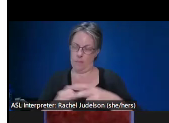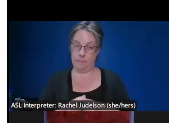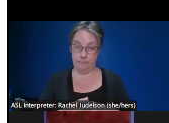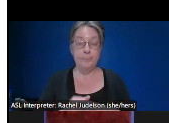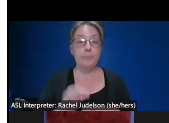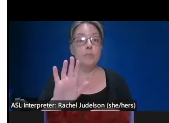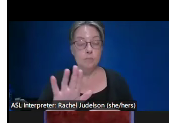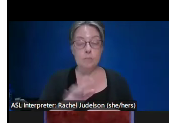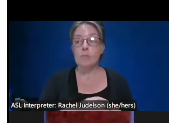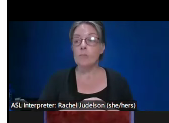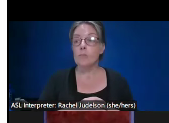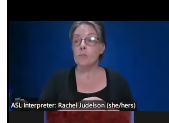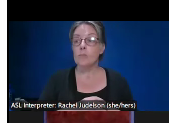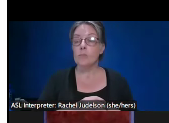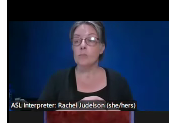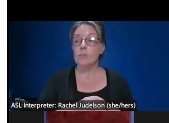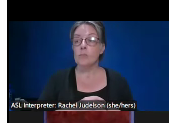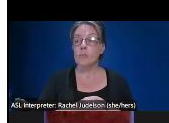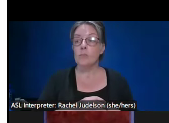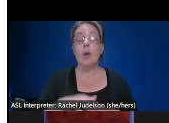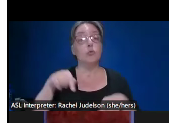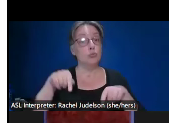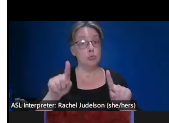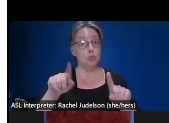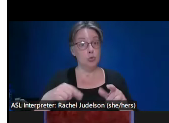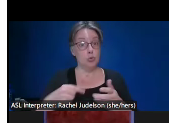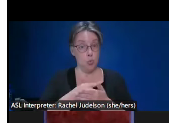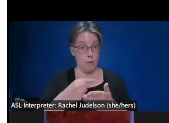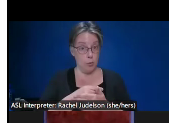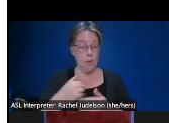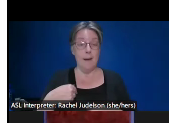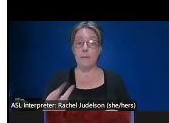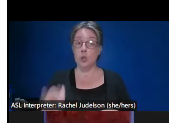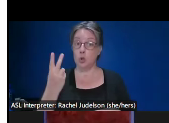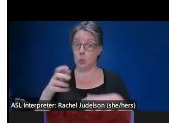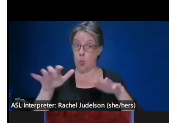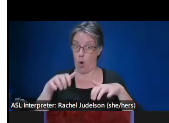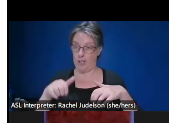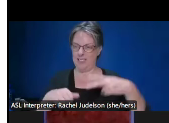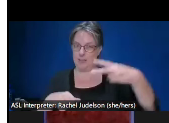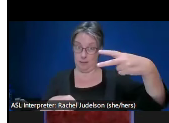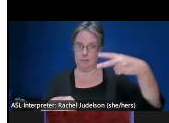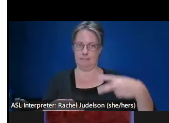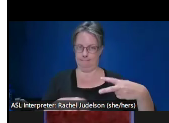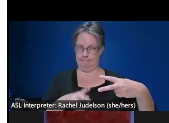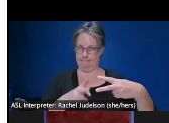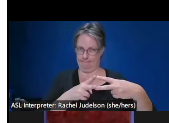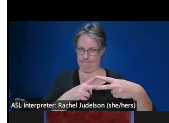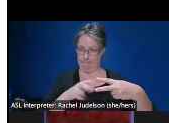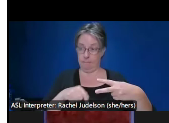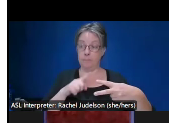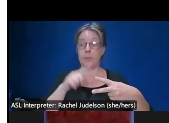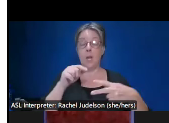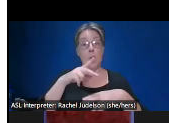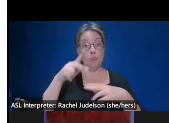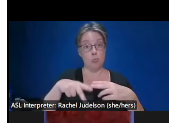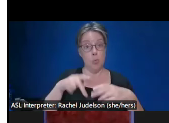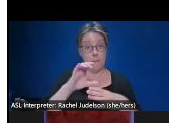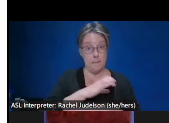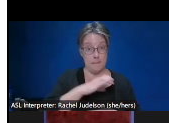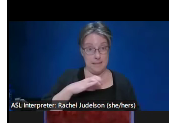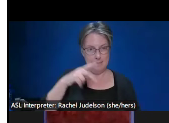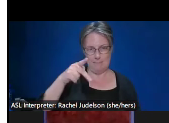Now, as you're doing your review, you have two audiences. You have the program committee, which